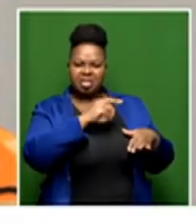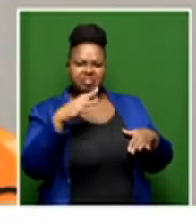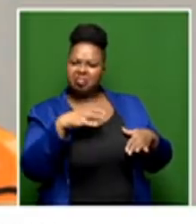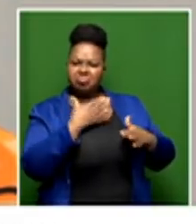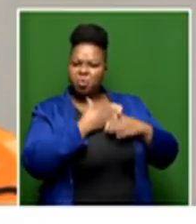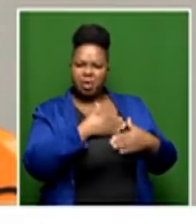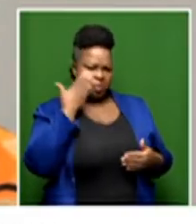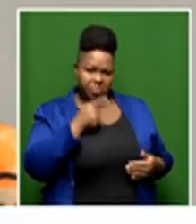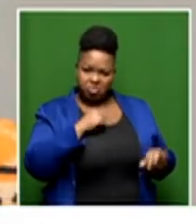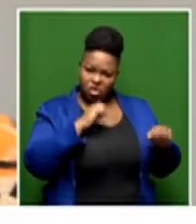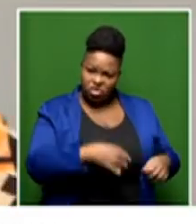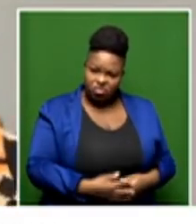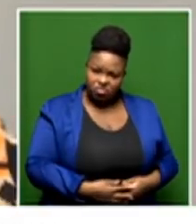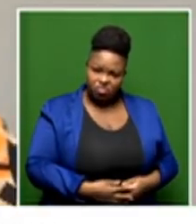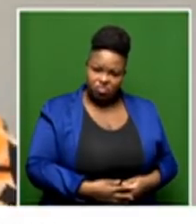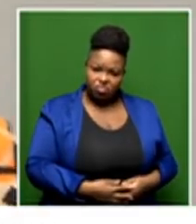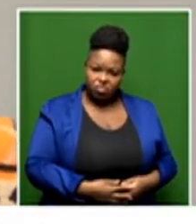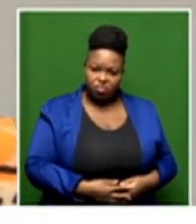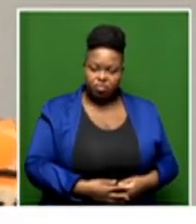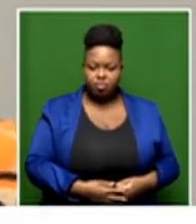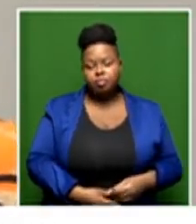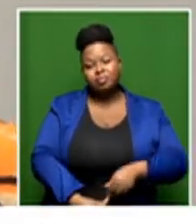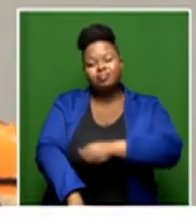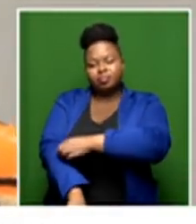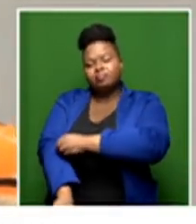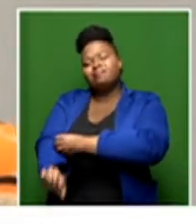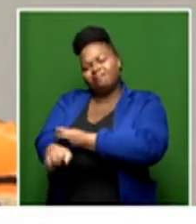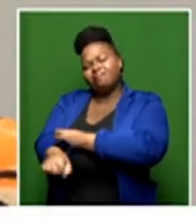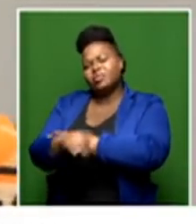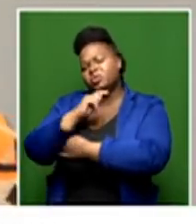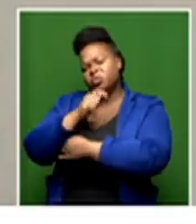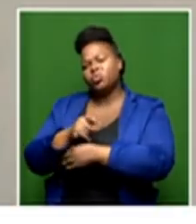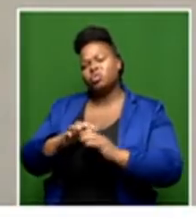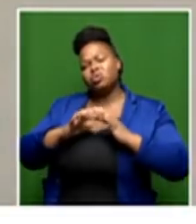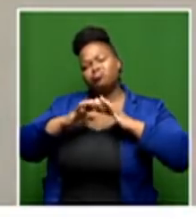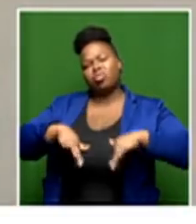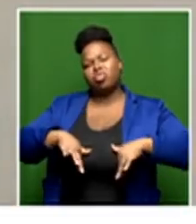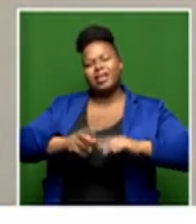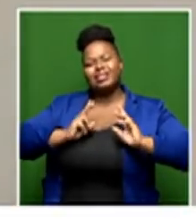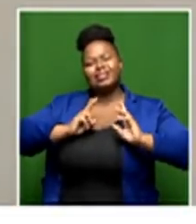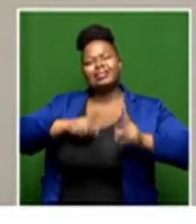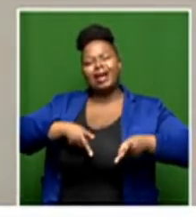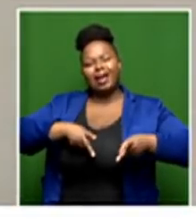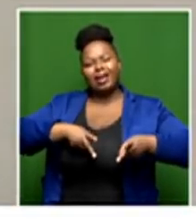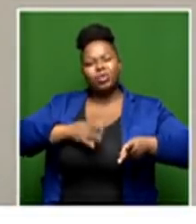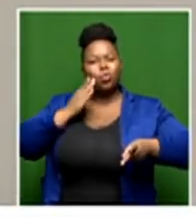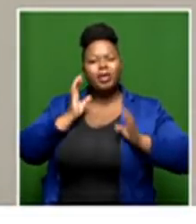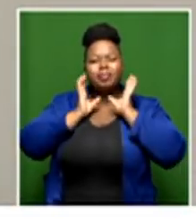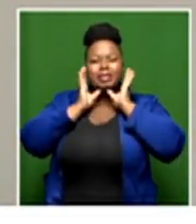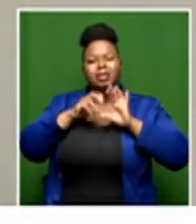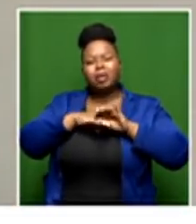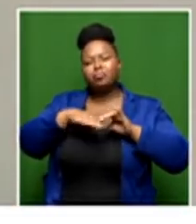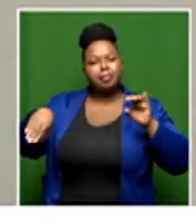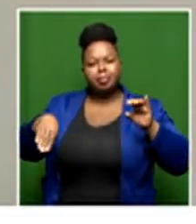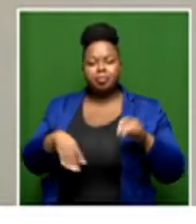view? So it's been dead since then. In fact, I think that it is precisely the scheming